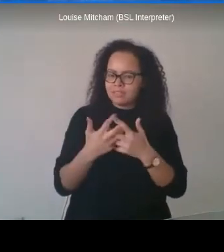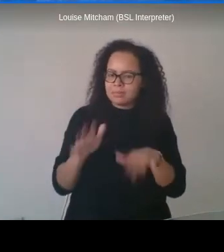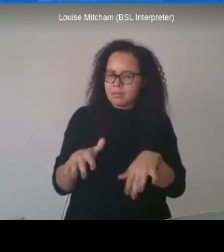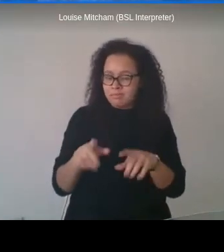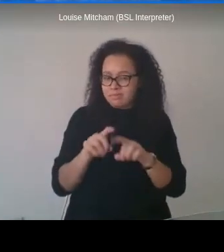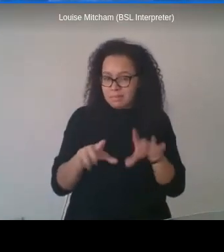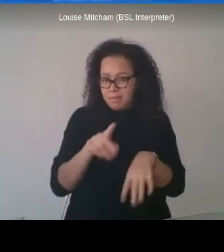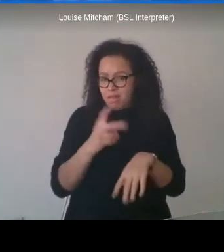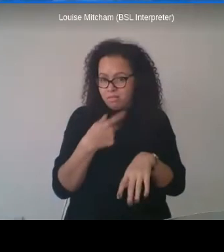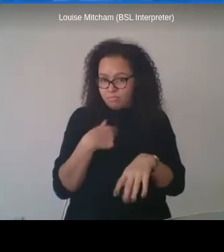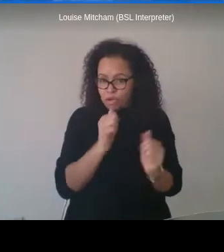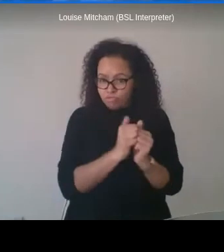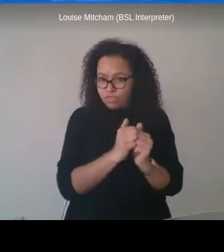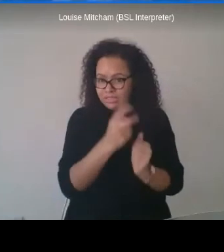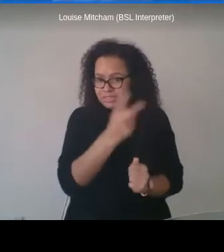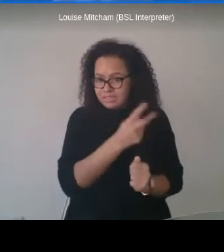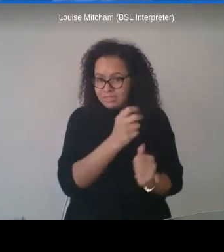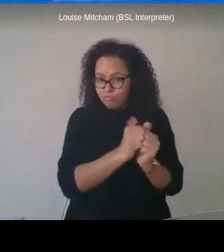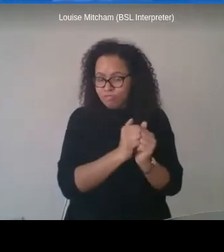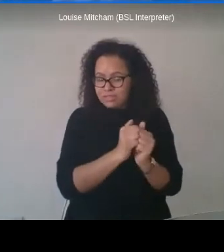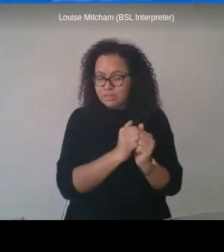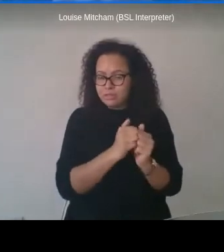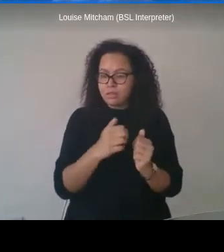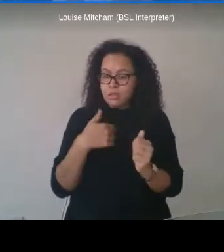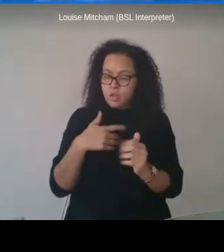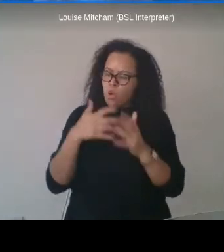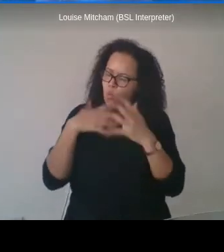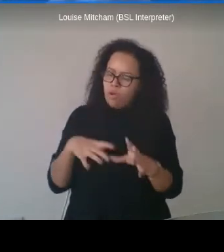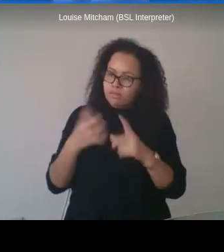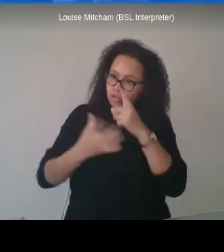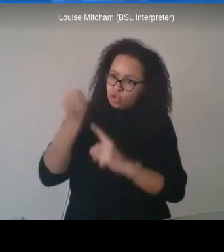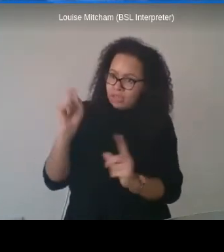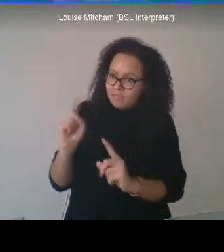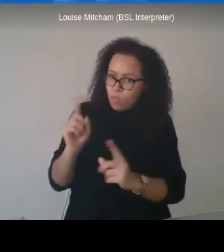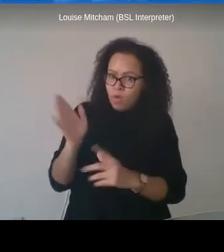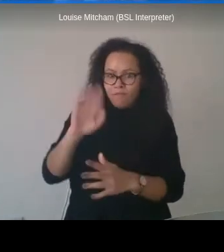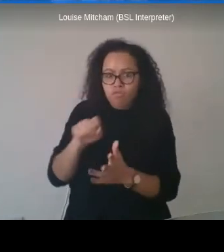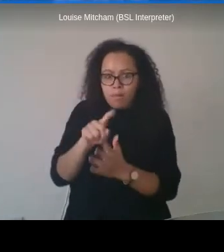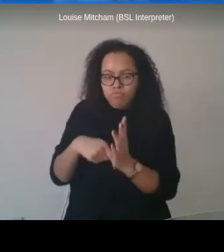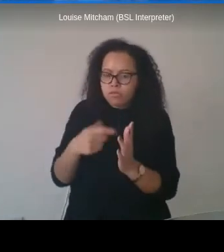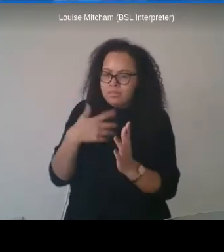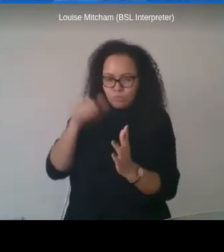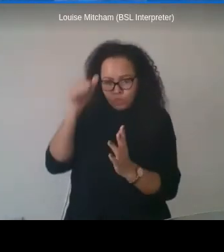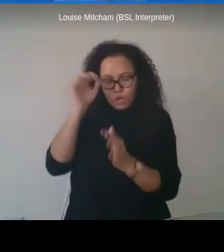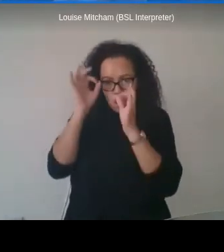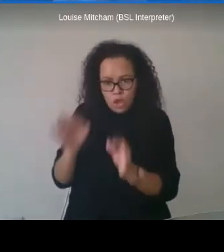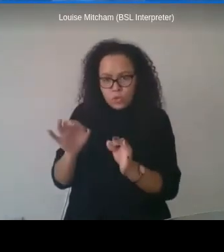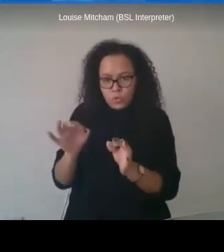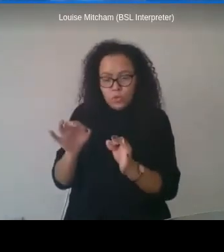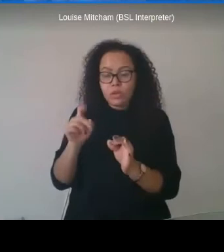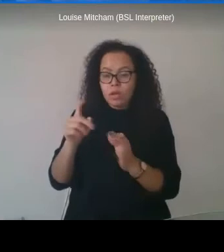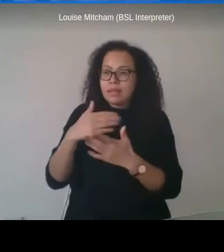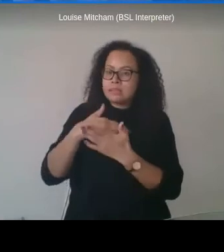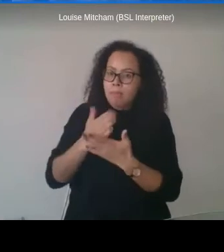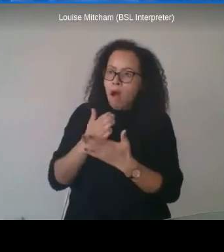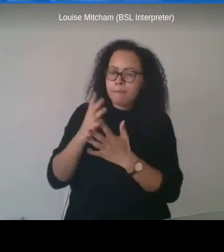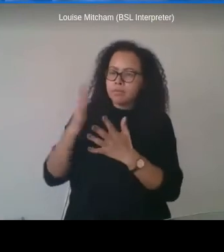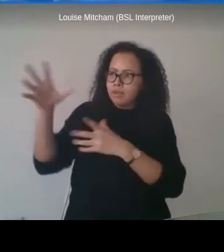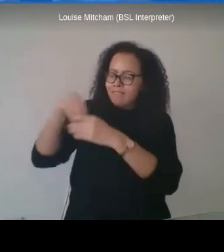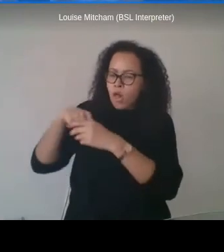saying, know exactly what you want out of this project. Involve every department before you roll out technology,